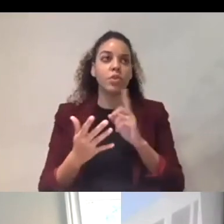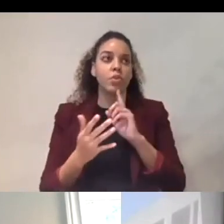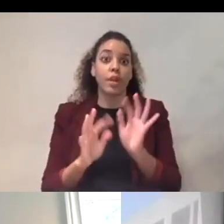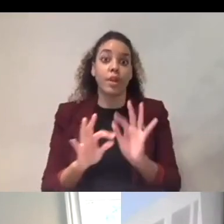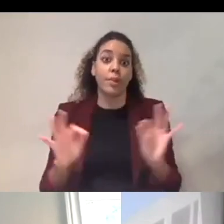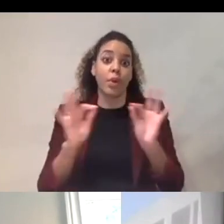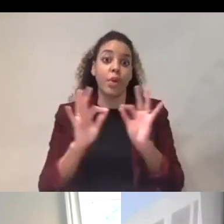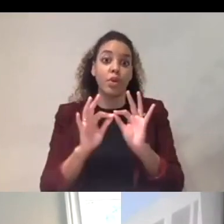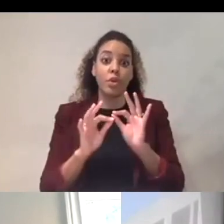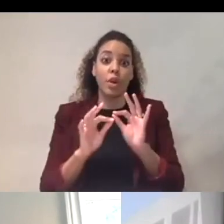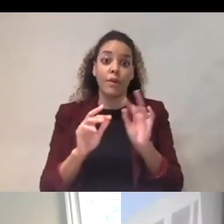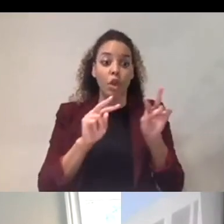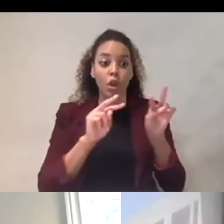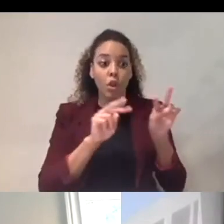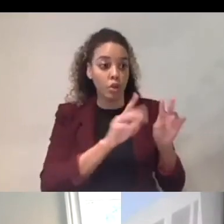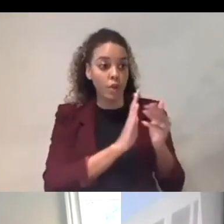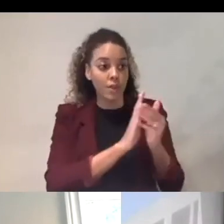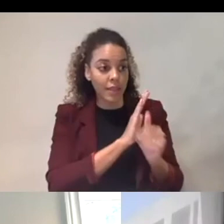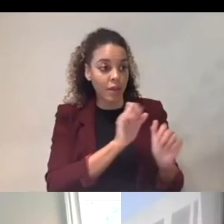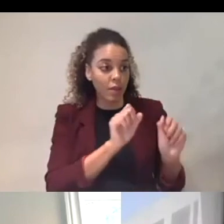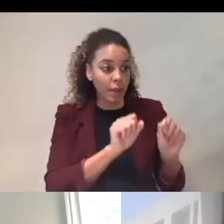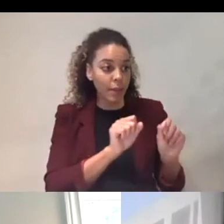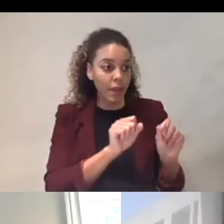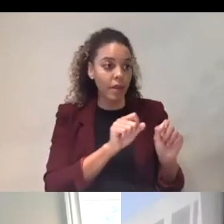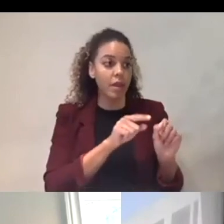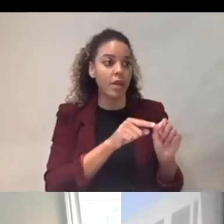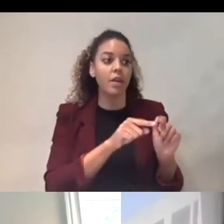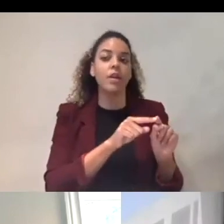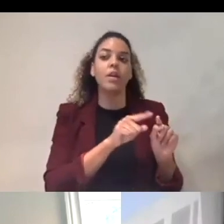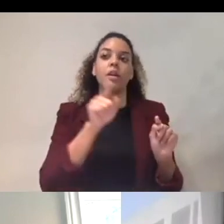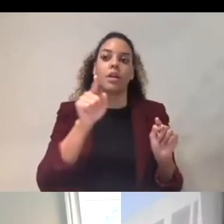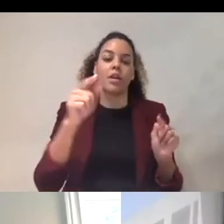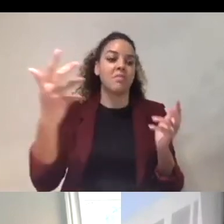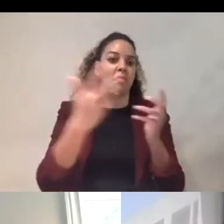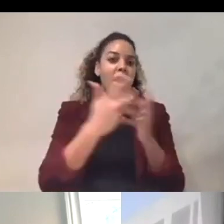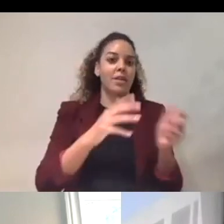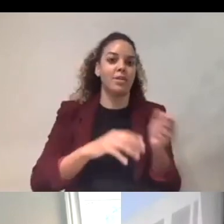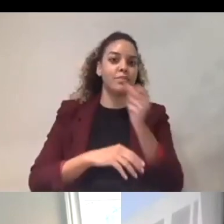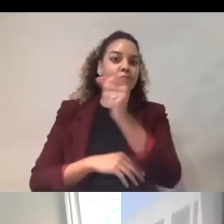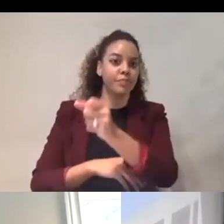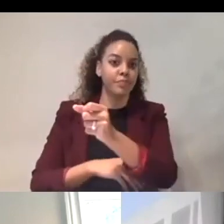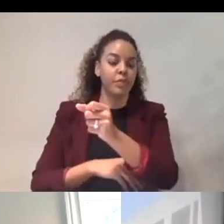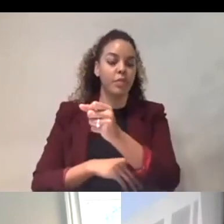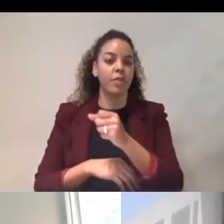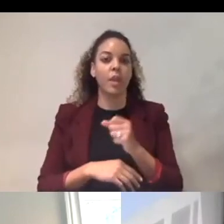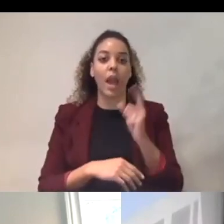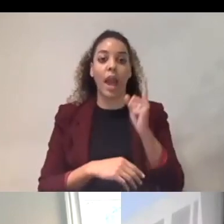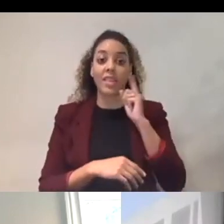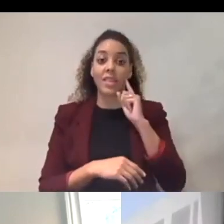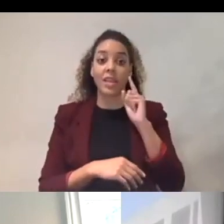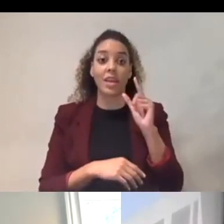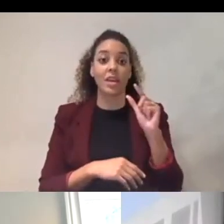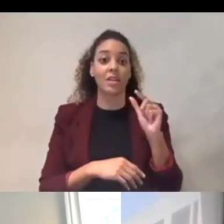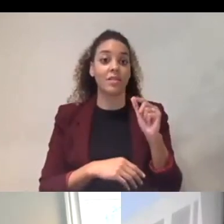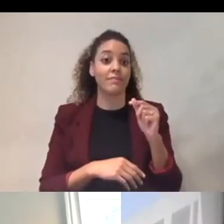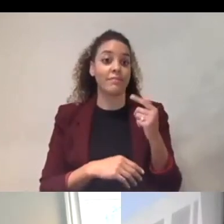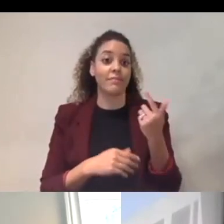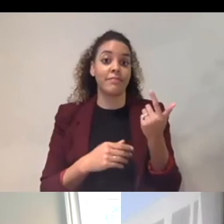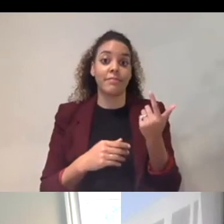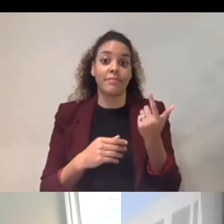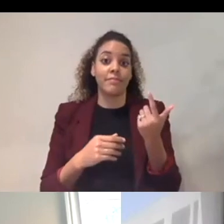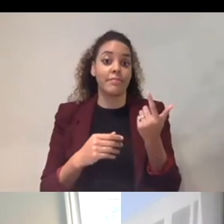skills and abilities. And I think Craig hit on one of the key things is just getting into the door. Those hiring